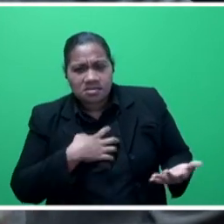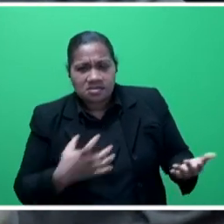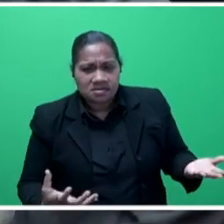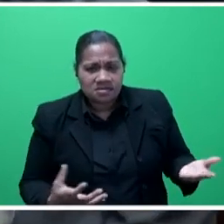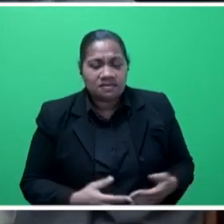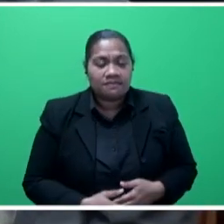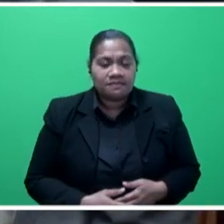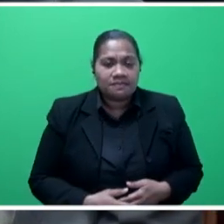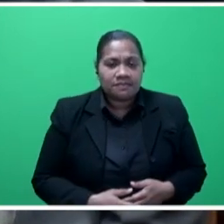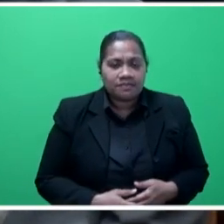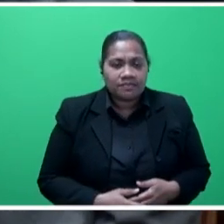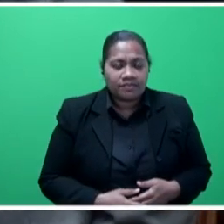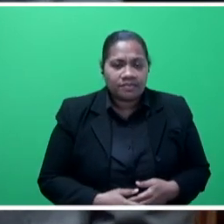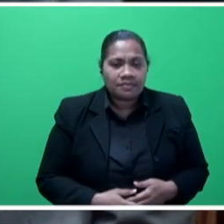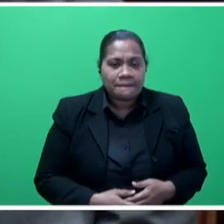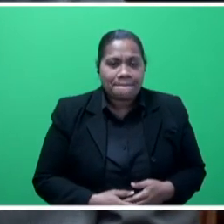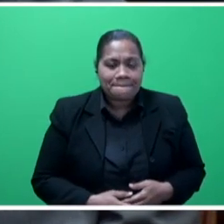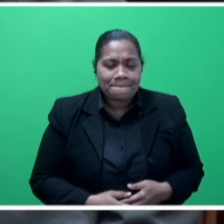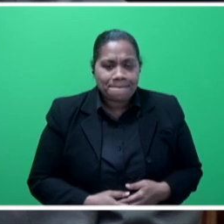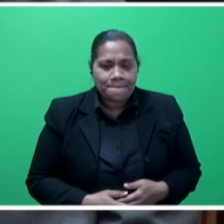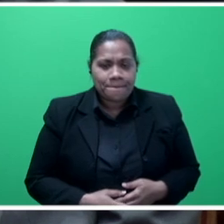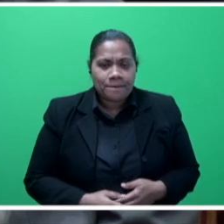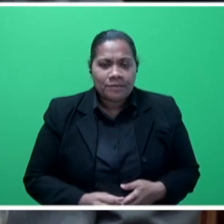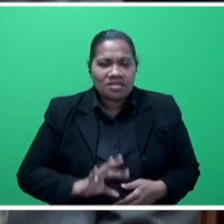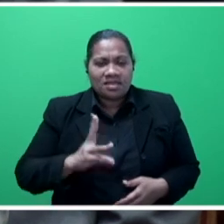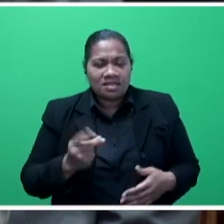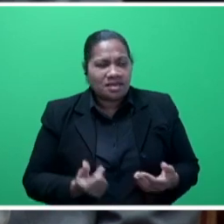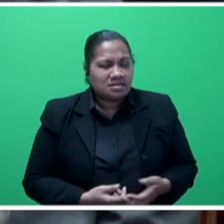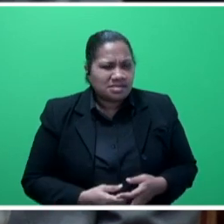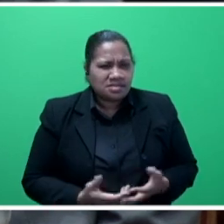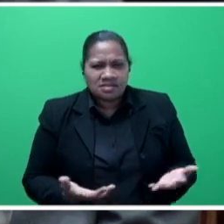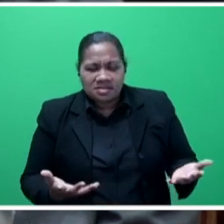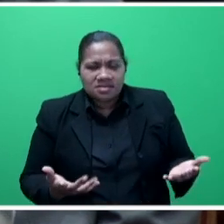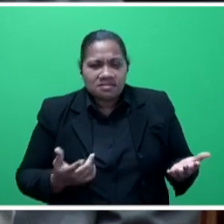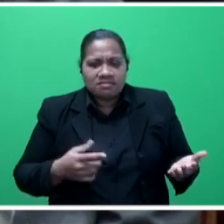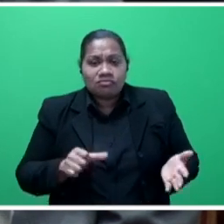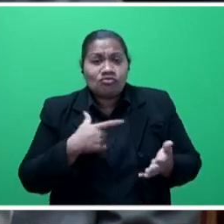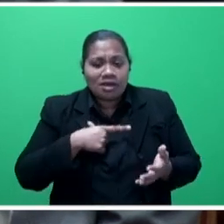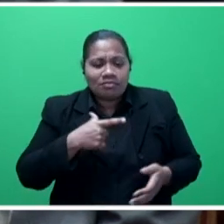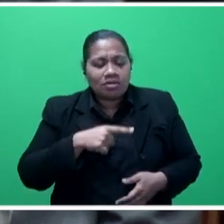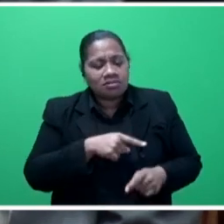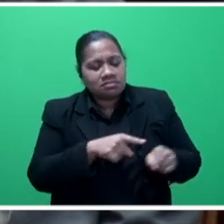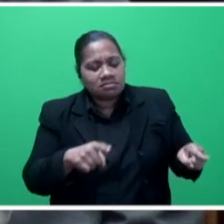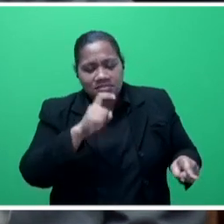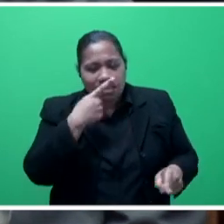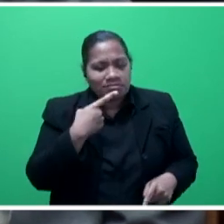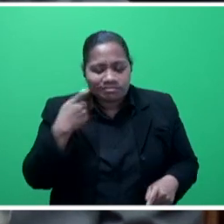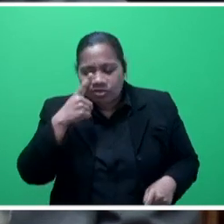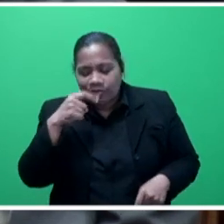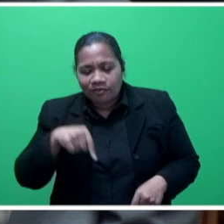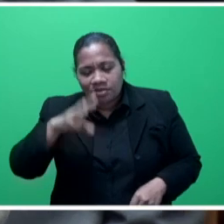Desperate because it becomes harder for them to convince the people of this country with their lies and misinformation,